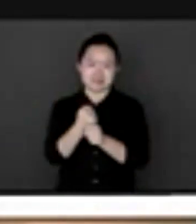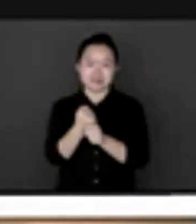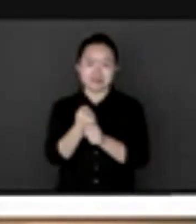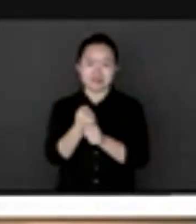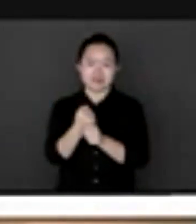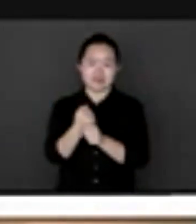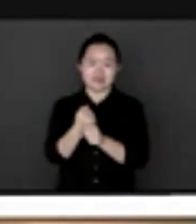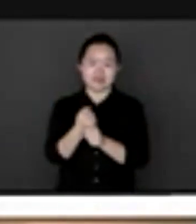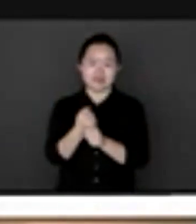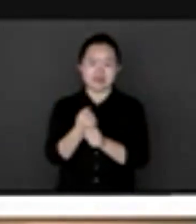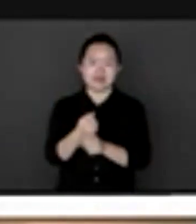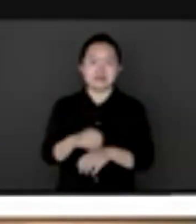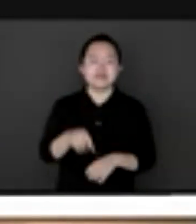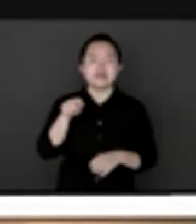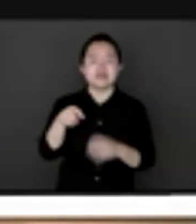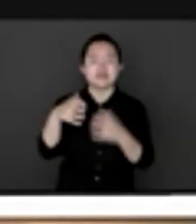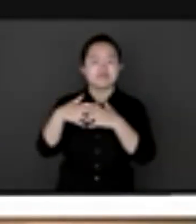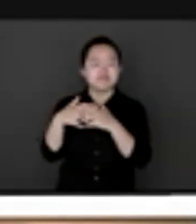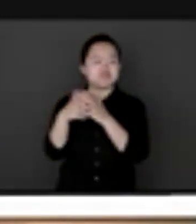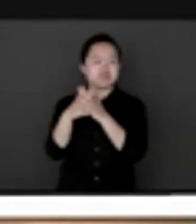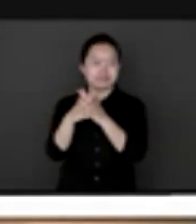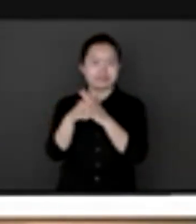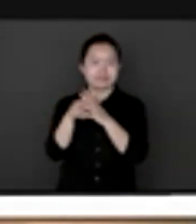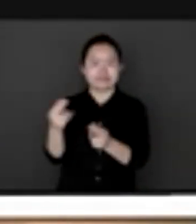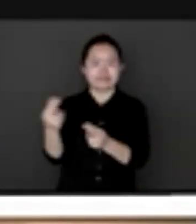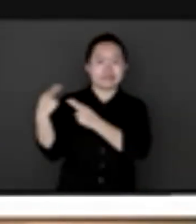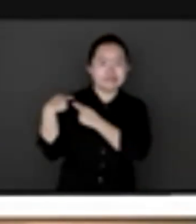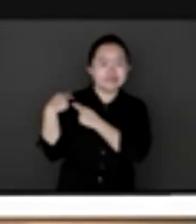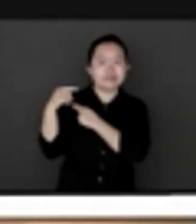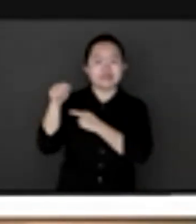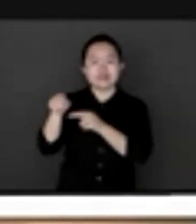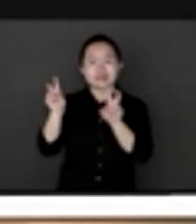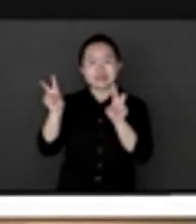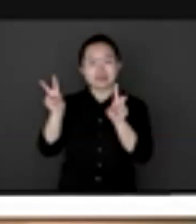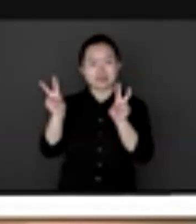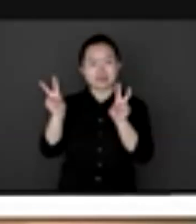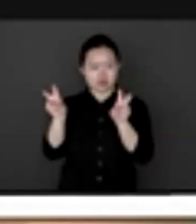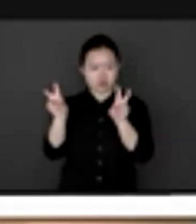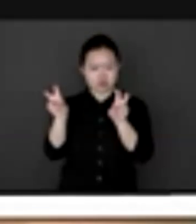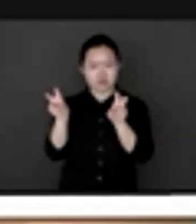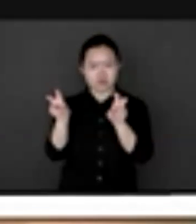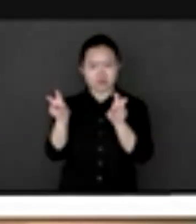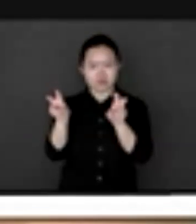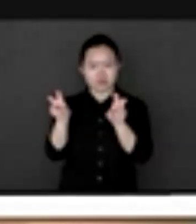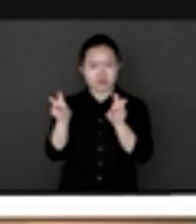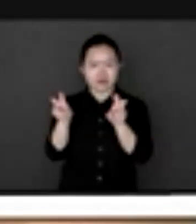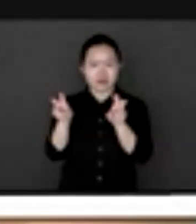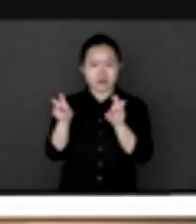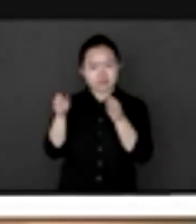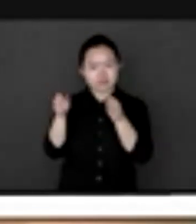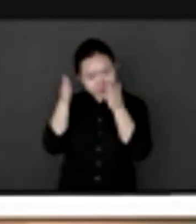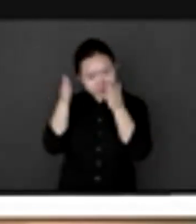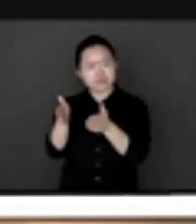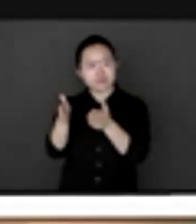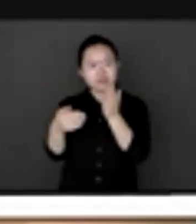university, specifically dedicated to digitalization. And this was a concerted effort, you know, of the